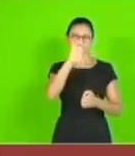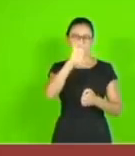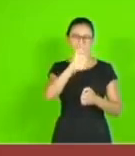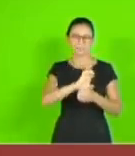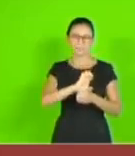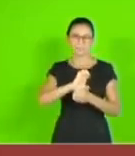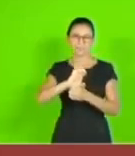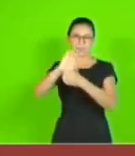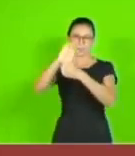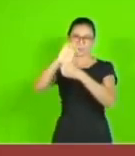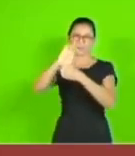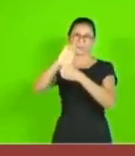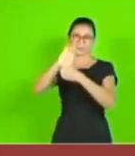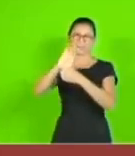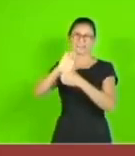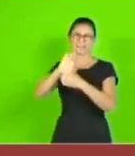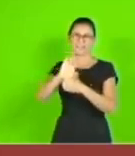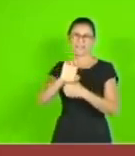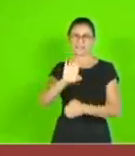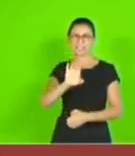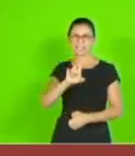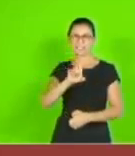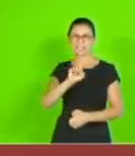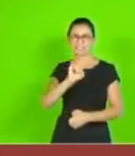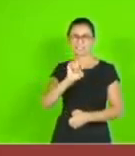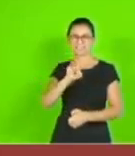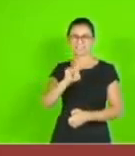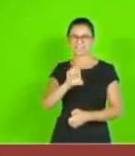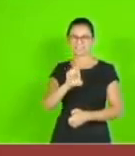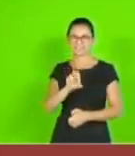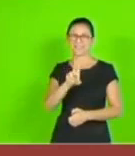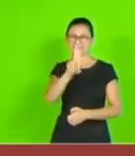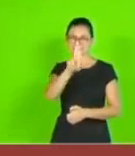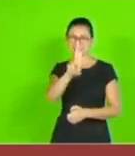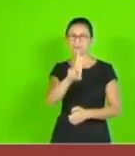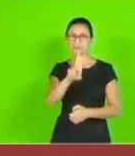the Holy Spirit, if you don't have the fellowship, if you don't have the.